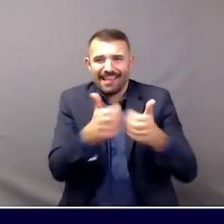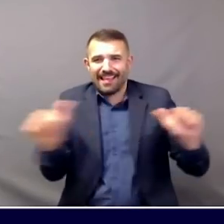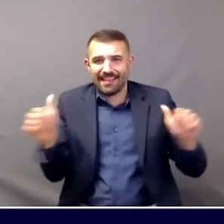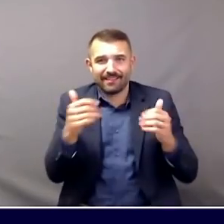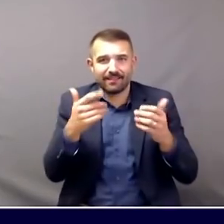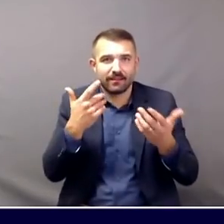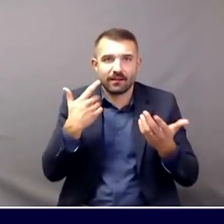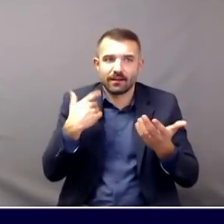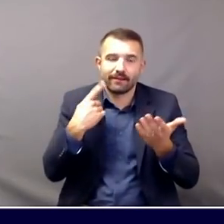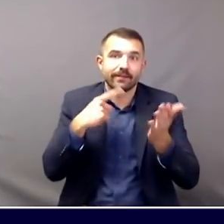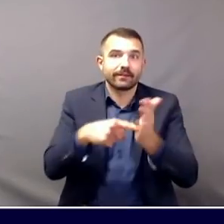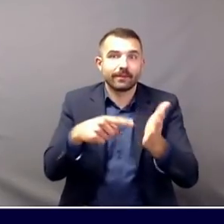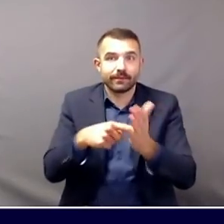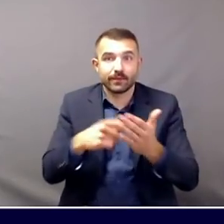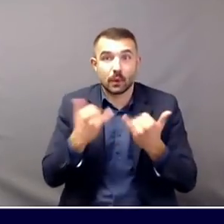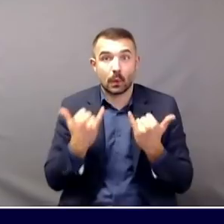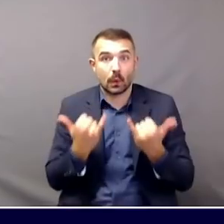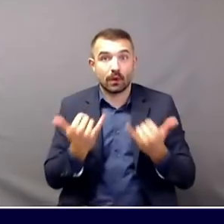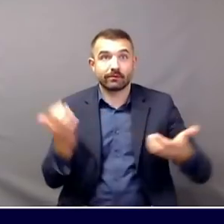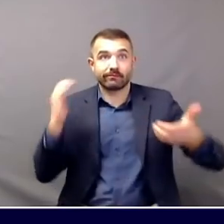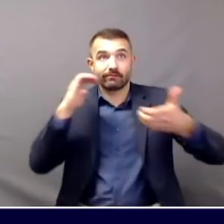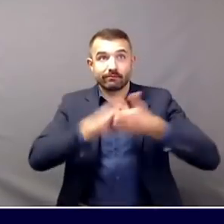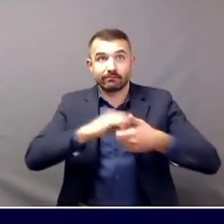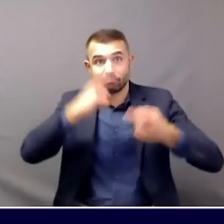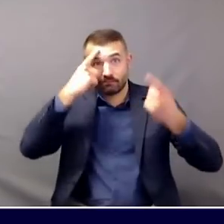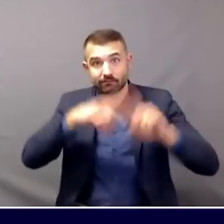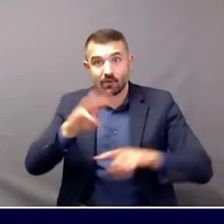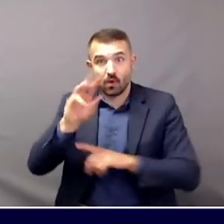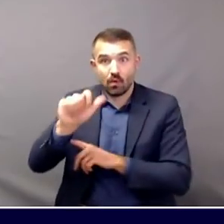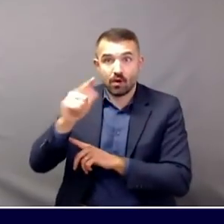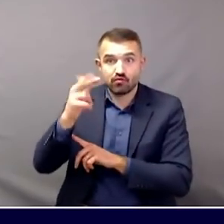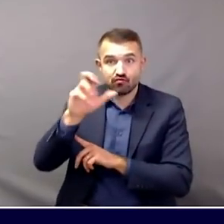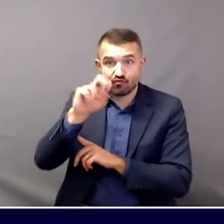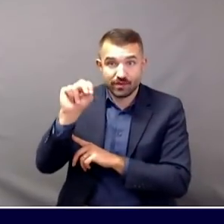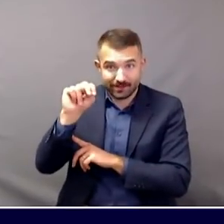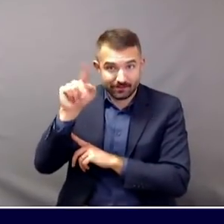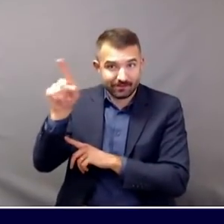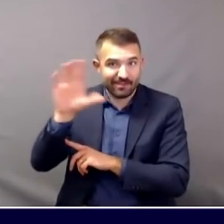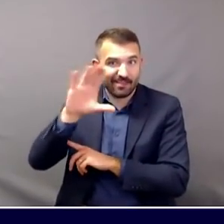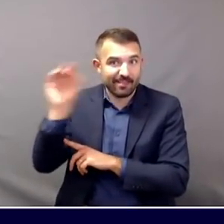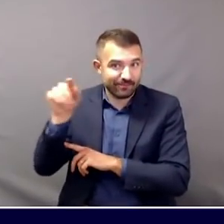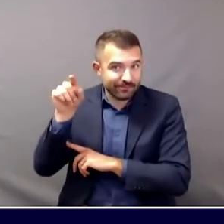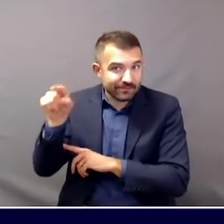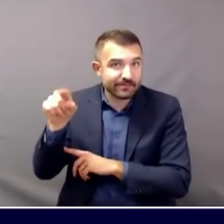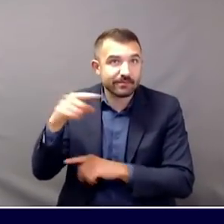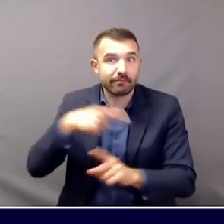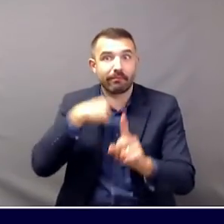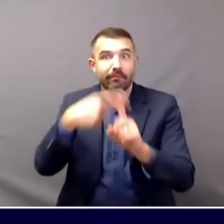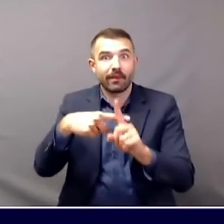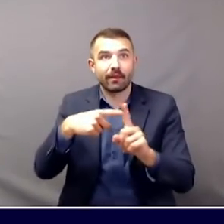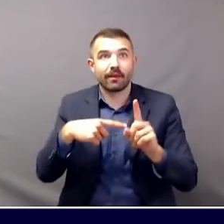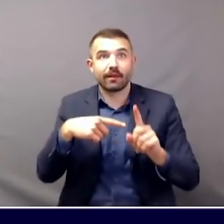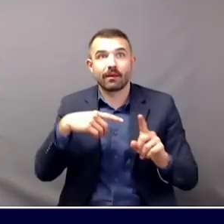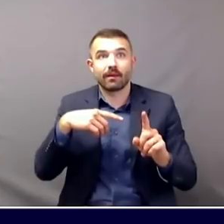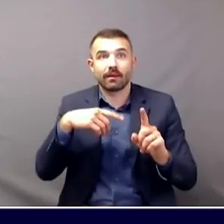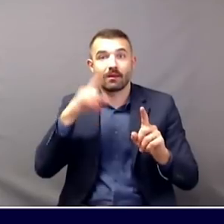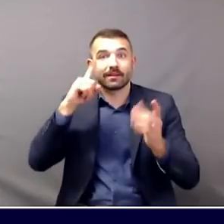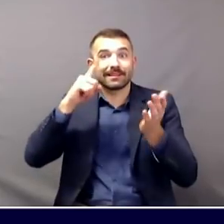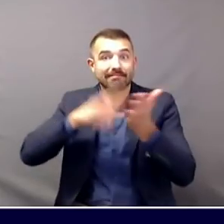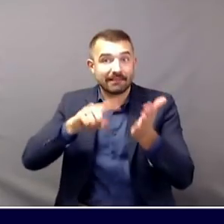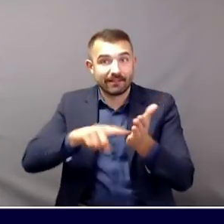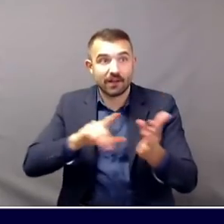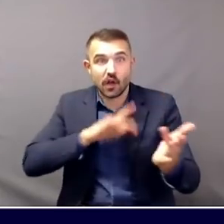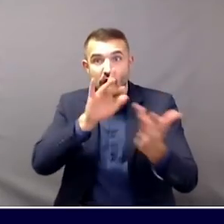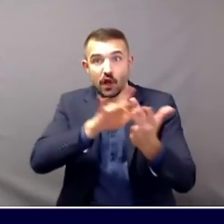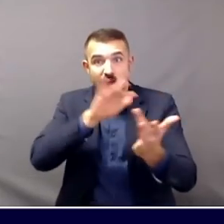Walgreens. The strategy of widespread testing coupled with case investigation and contact tracing to let folks know that they could have